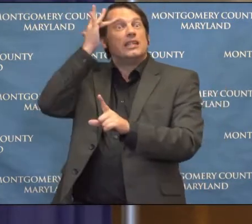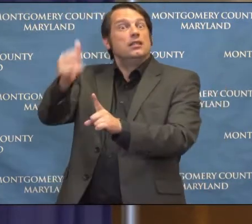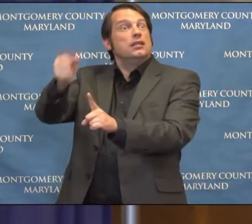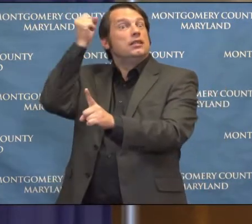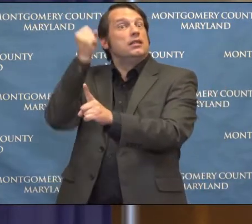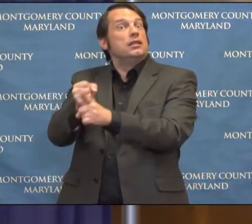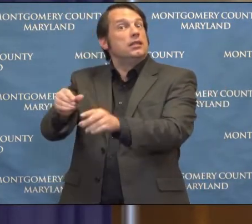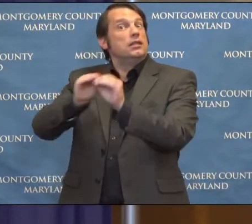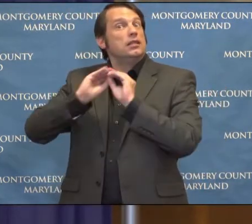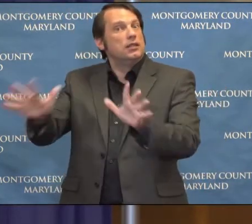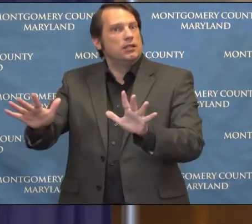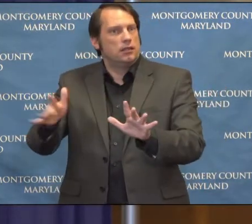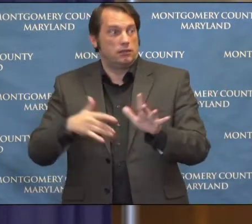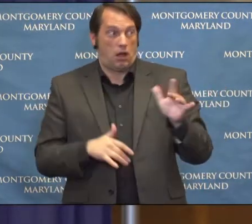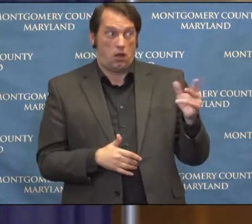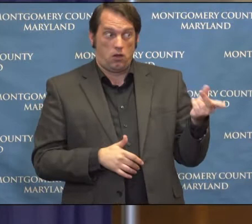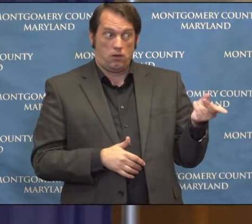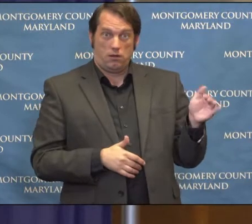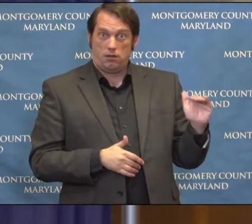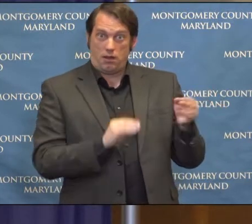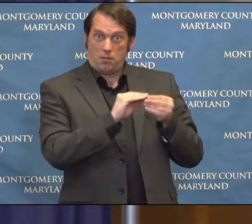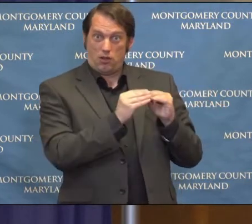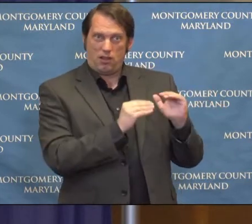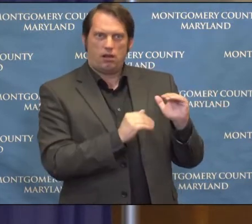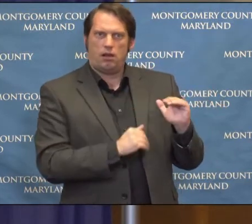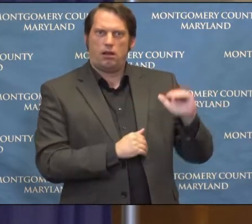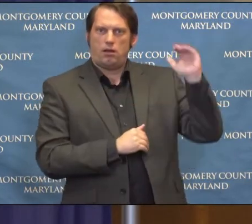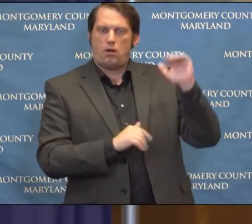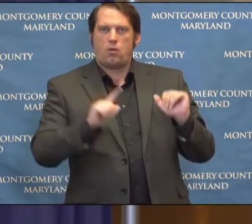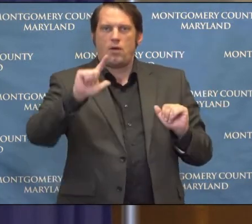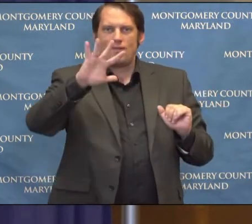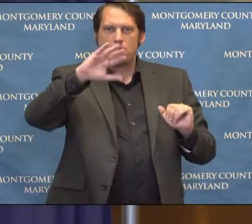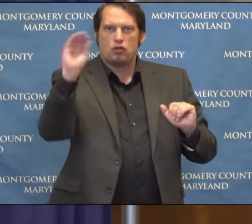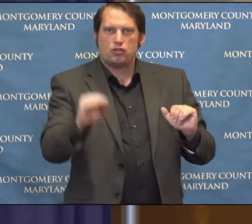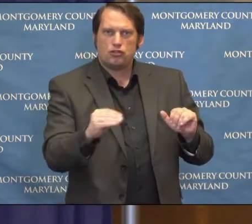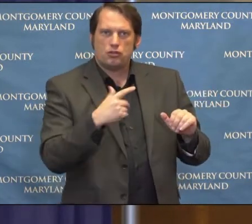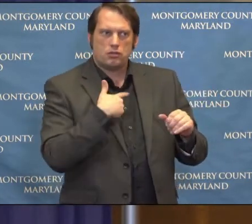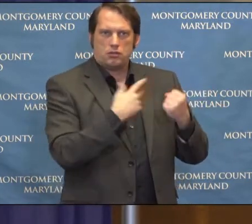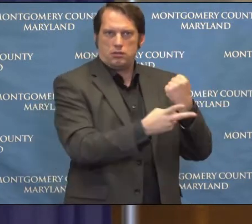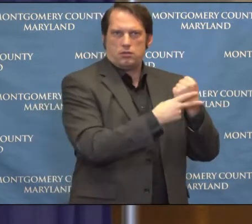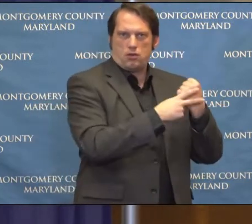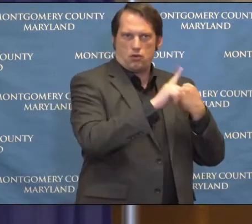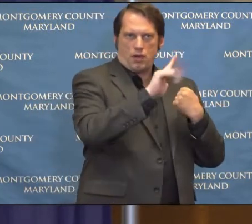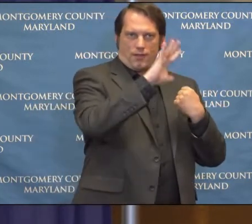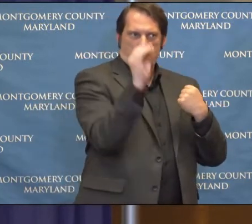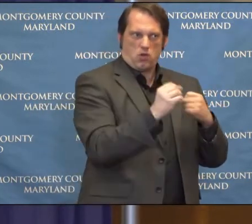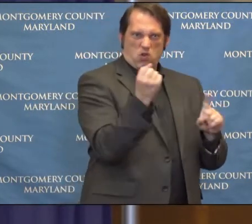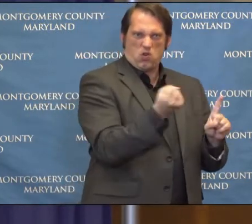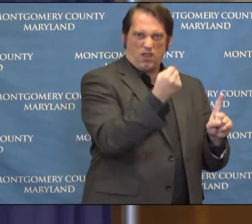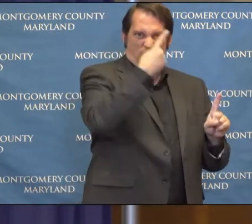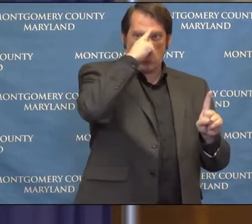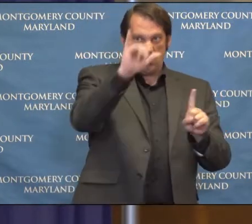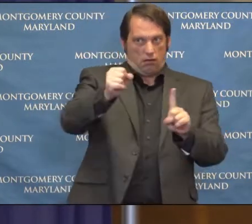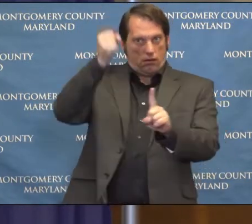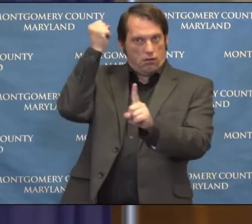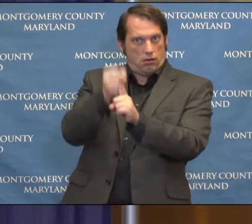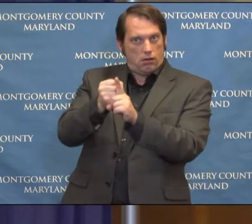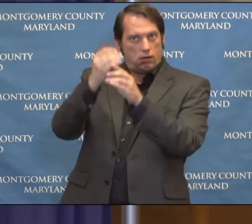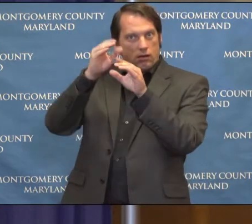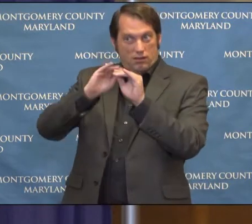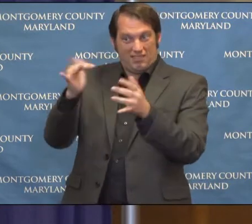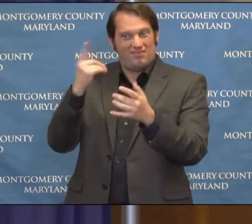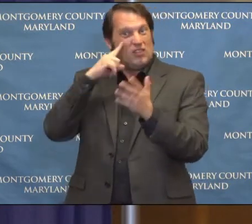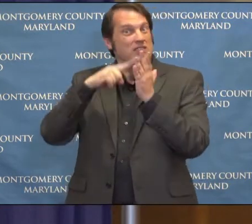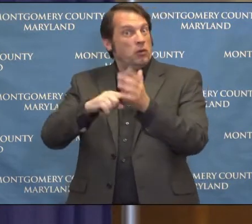beds and equipment to be able to provide those services. The hospitals have been working diligently on their individual plans,